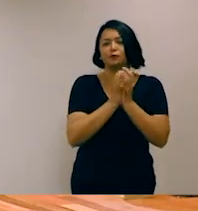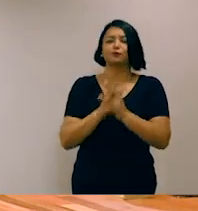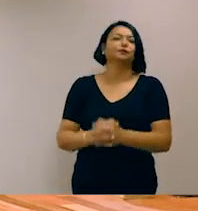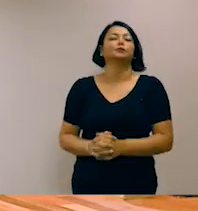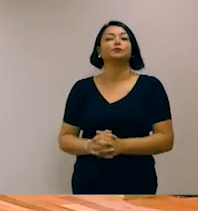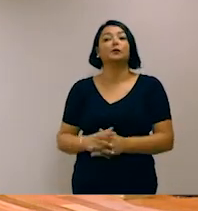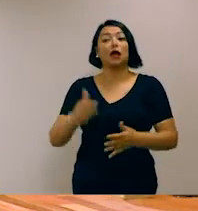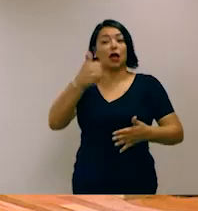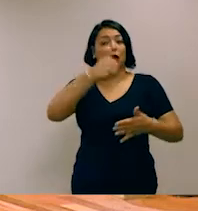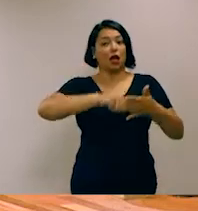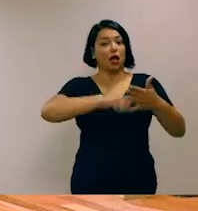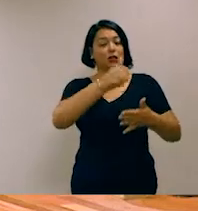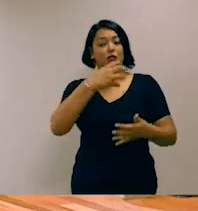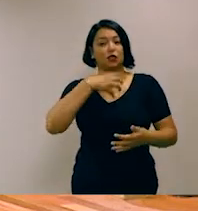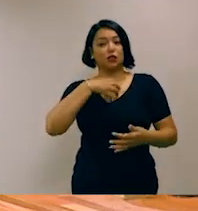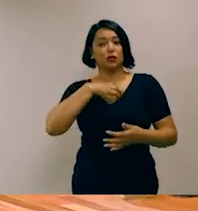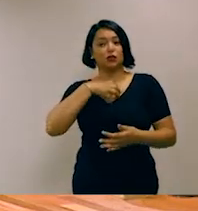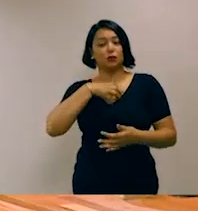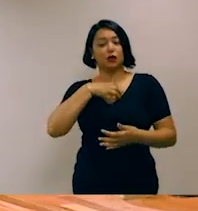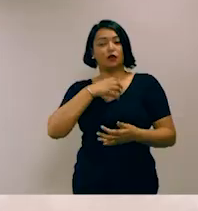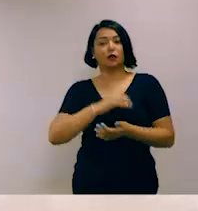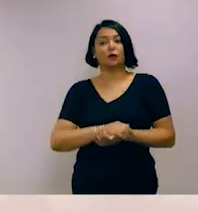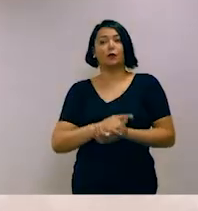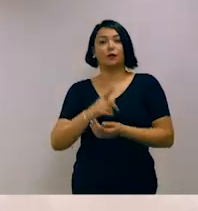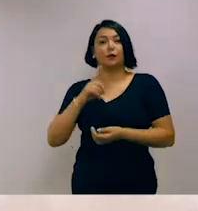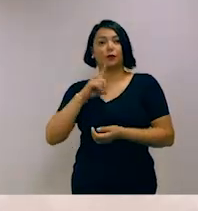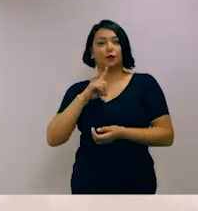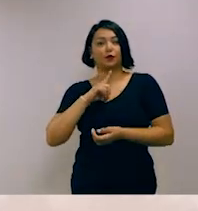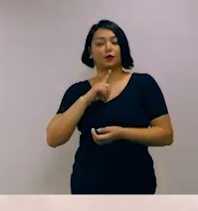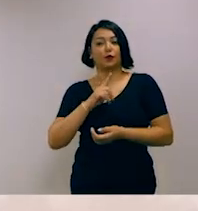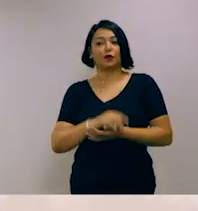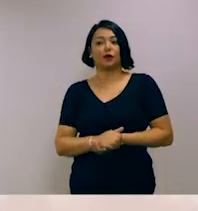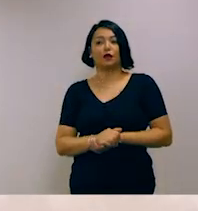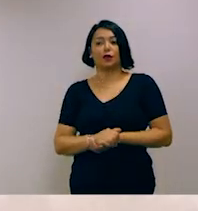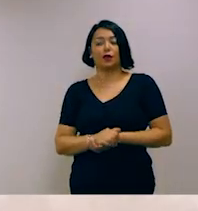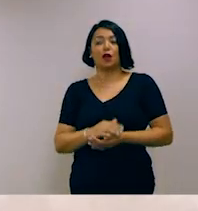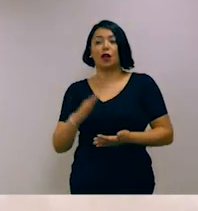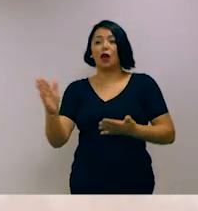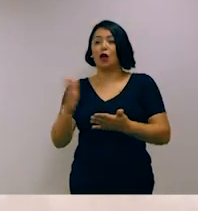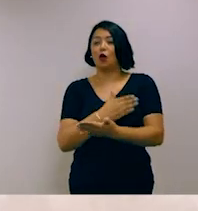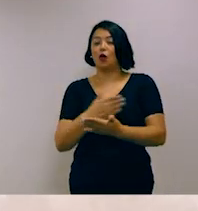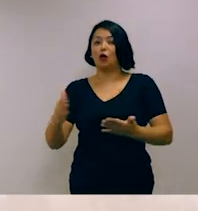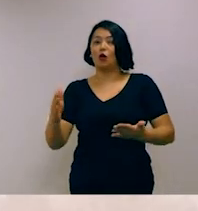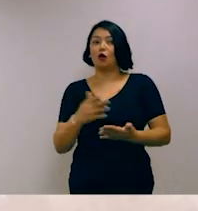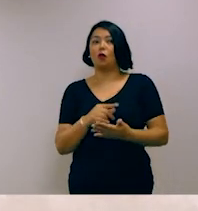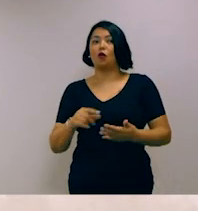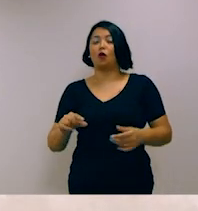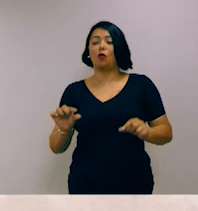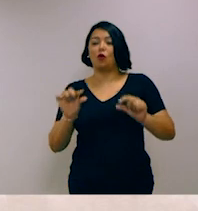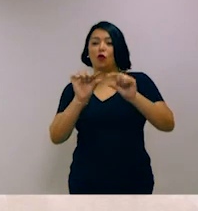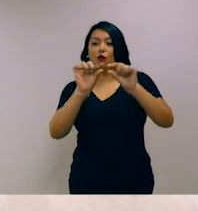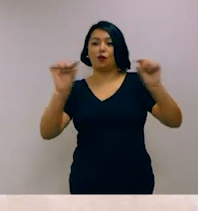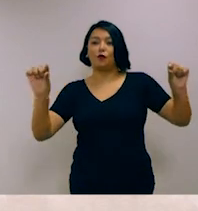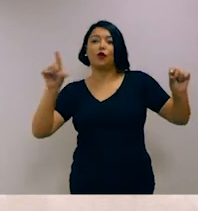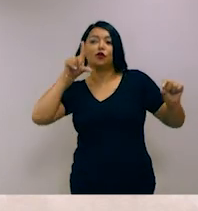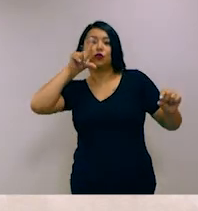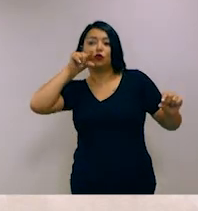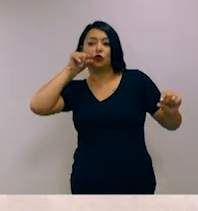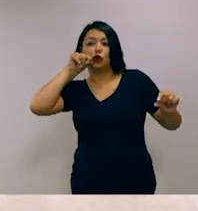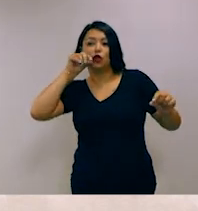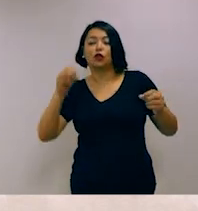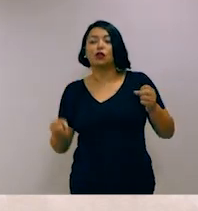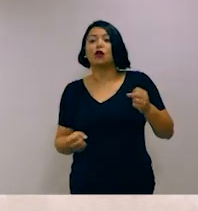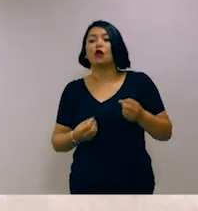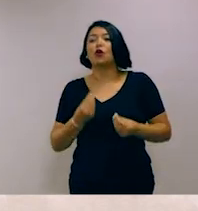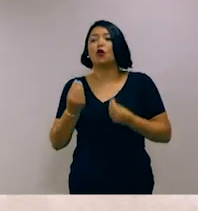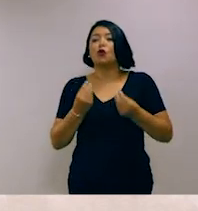soccer cup. And so the feeling analysis or the sentiment analysis, there are some slices from the